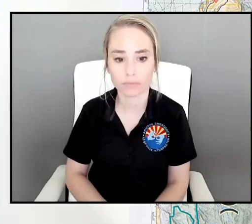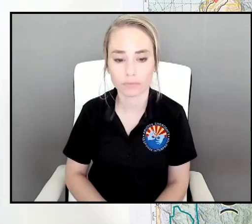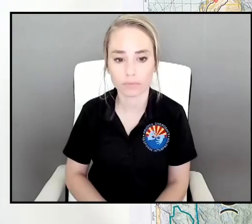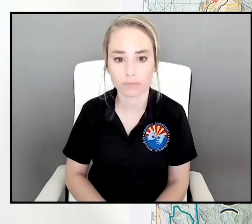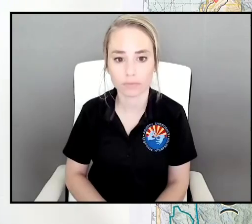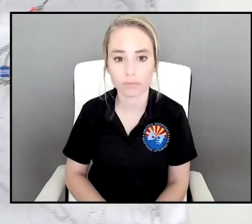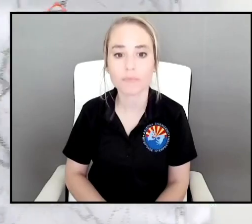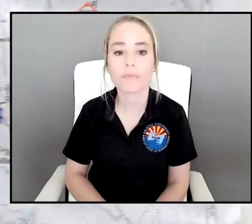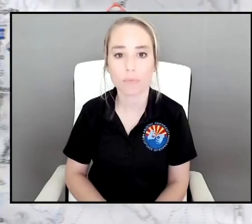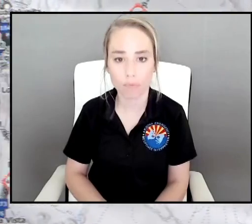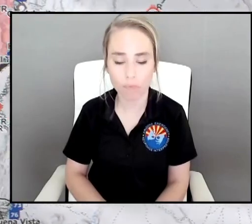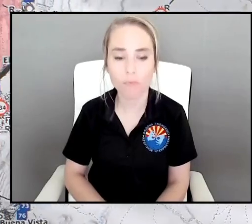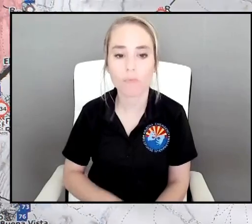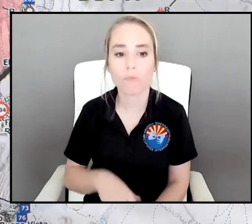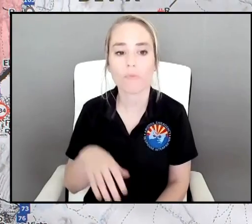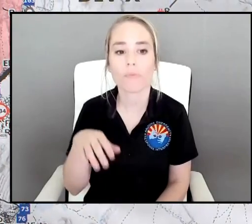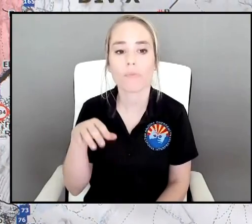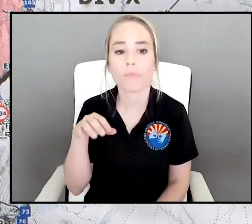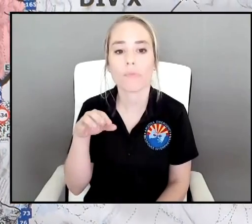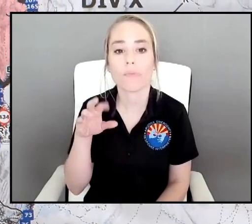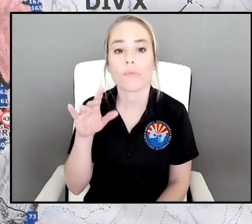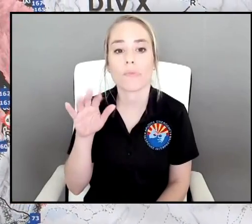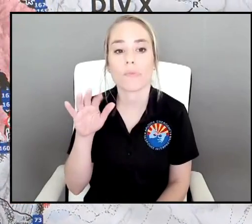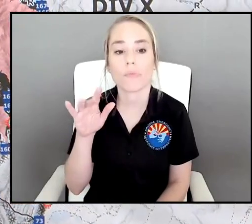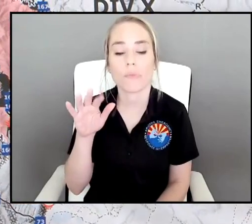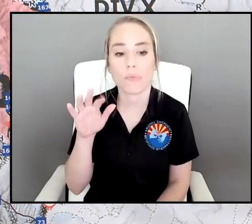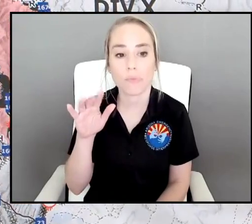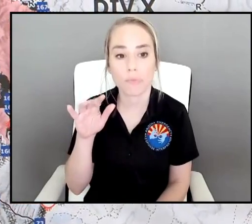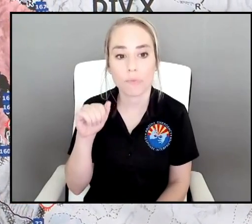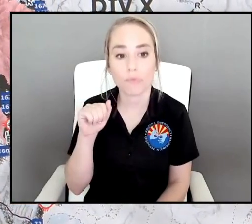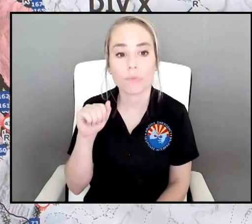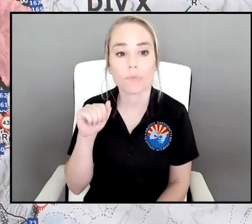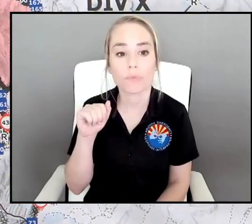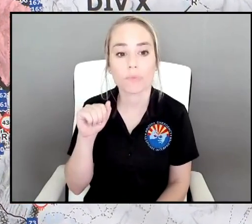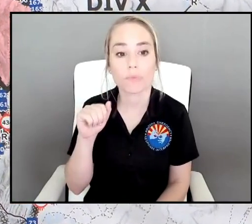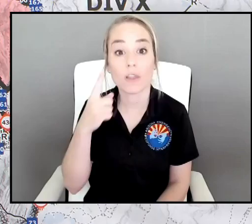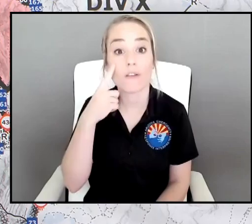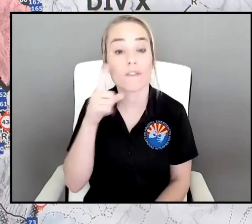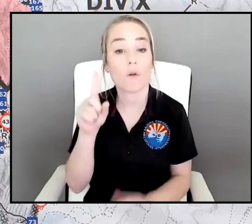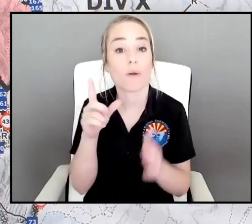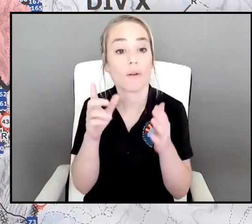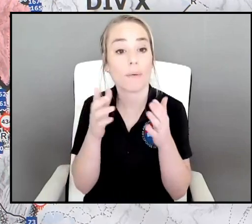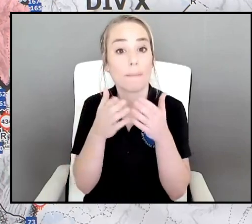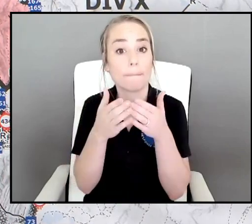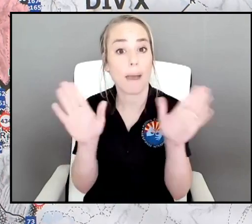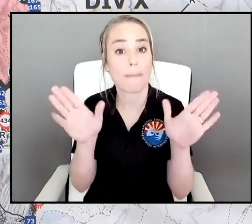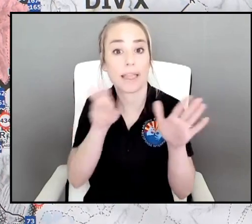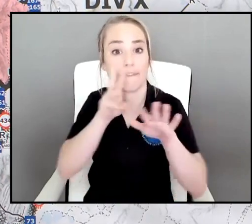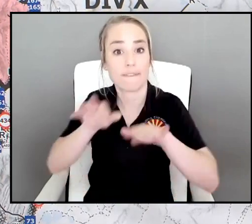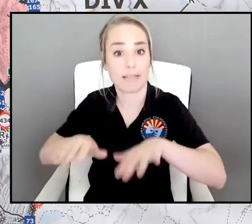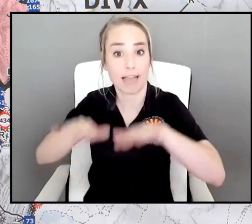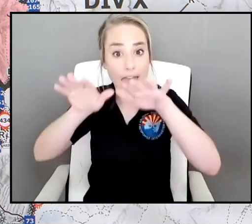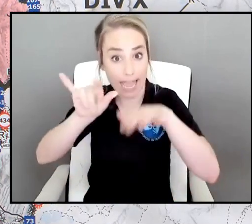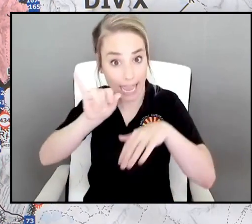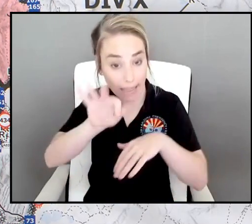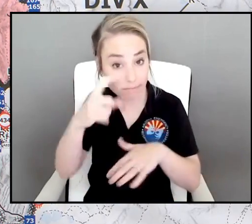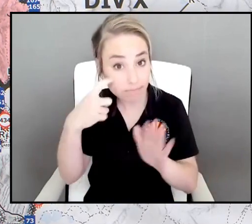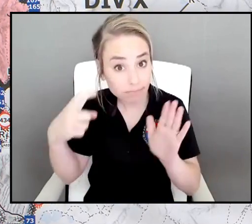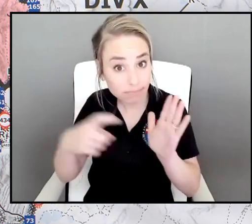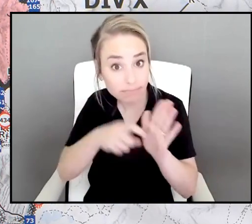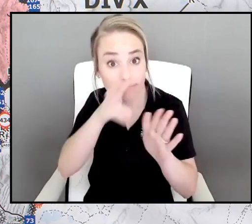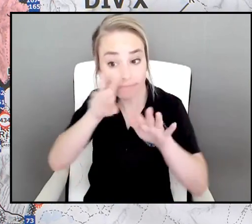So with that, there's the for the public flooding issues. If you have any public flooding